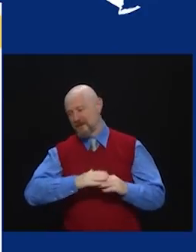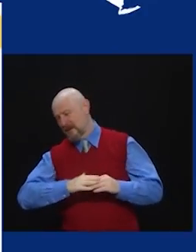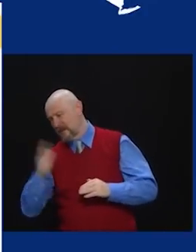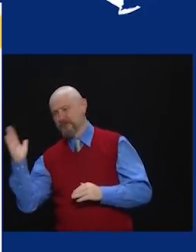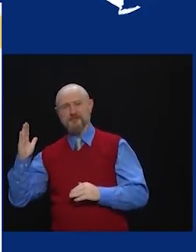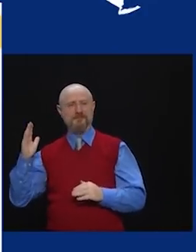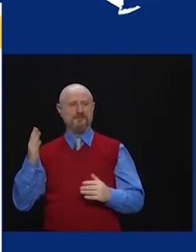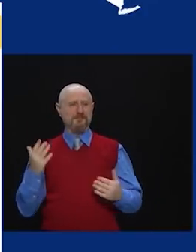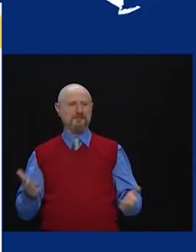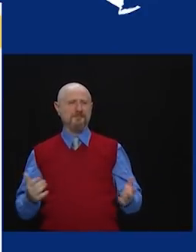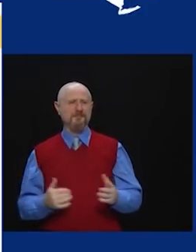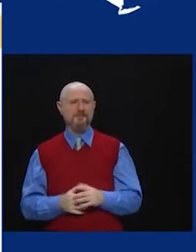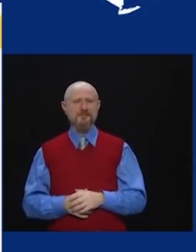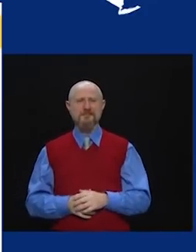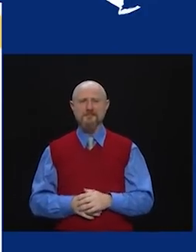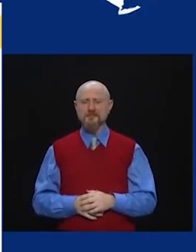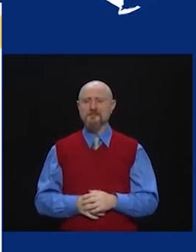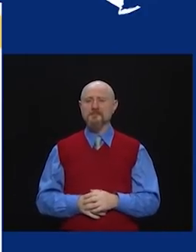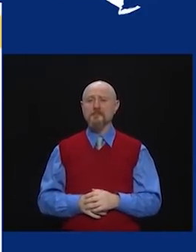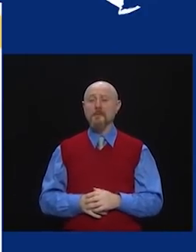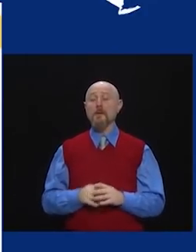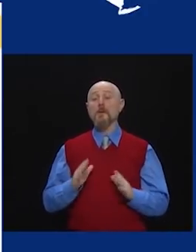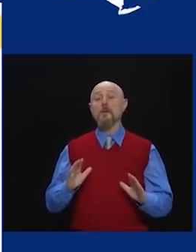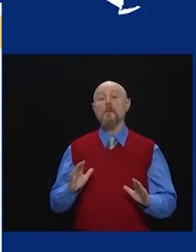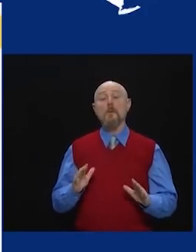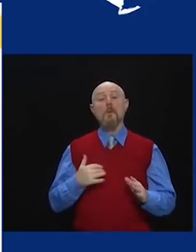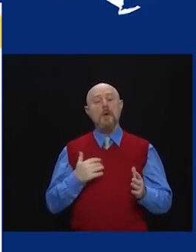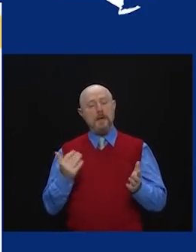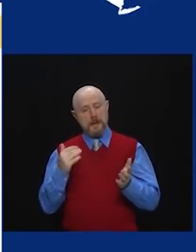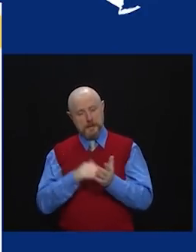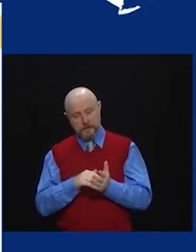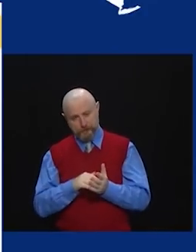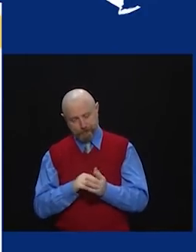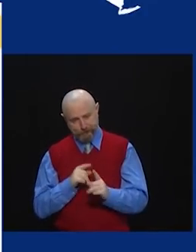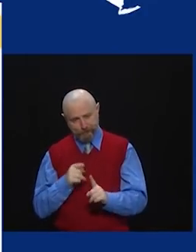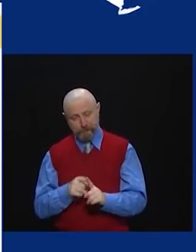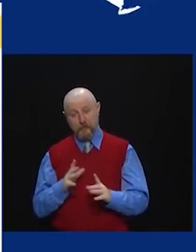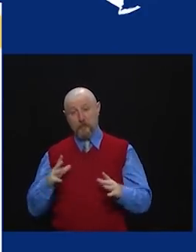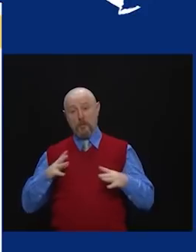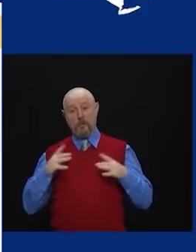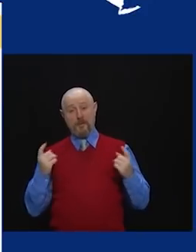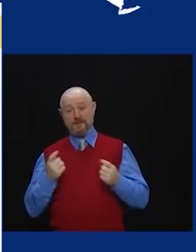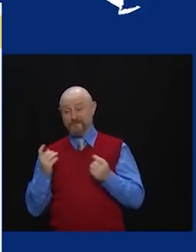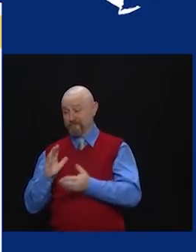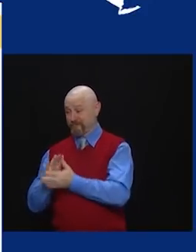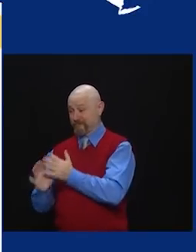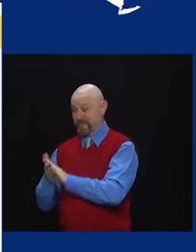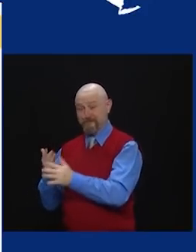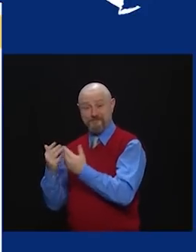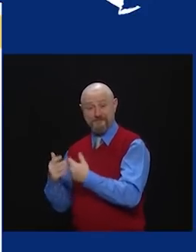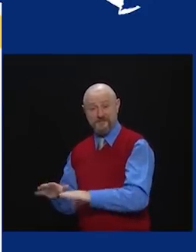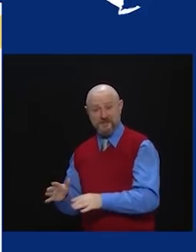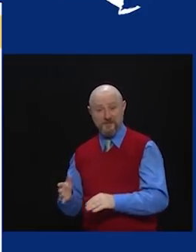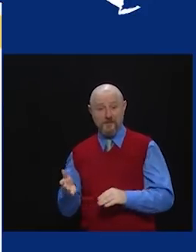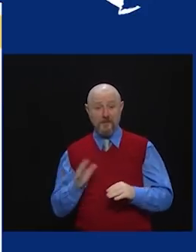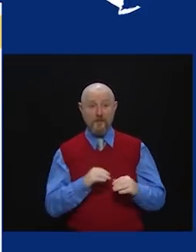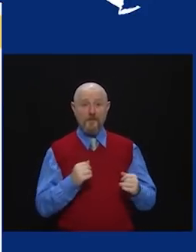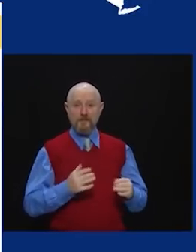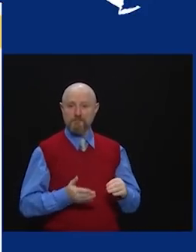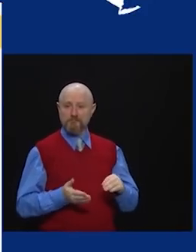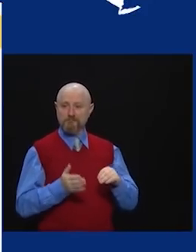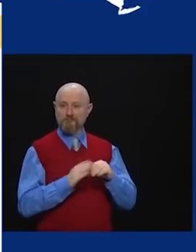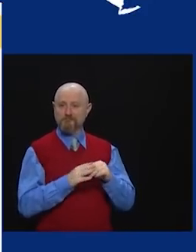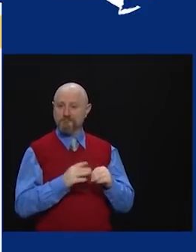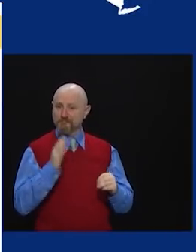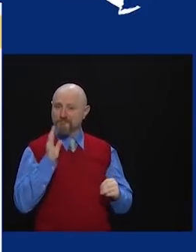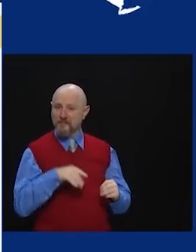we are expecting a surge after the holidays. It's here. We had the sit-downs at Thanksgiving. The numbers went up high after that. People got